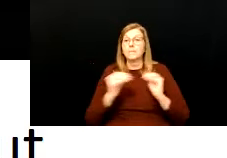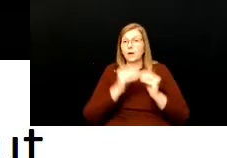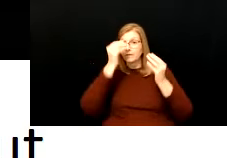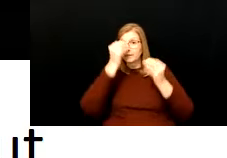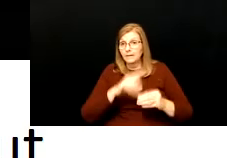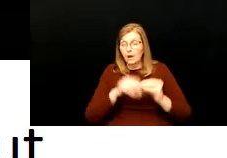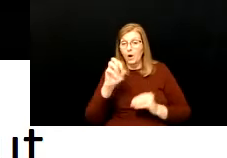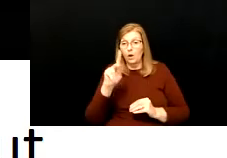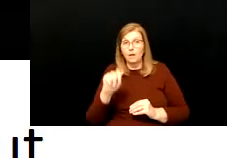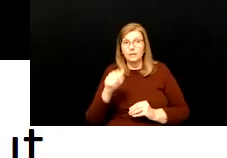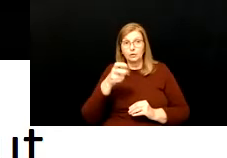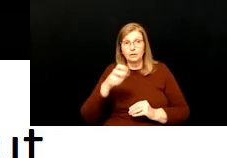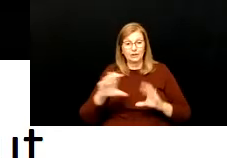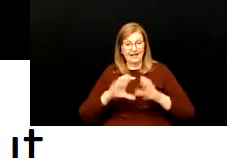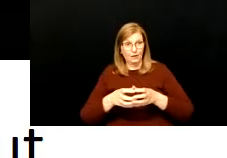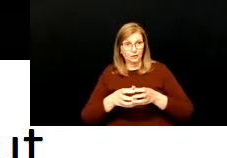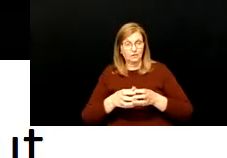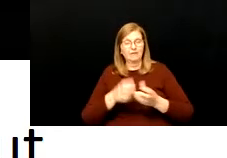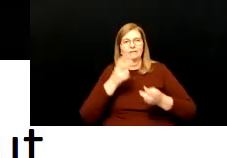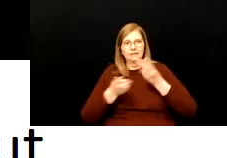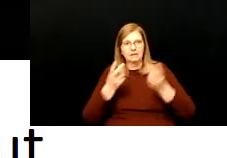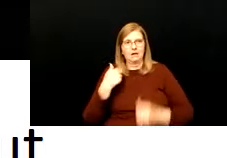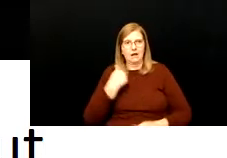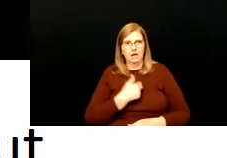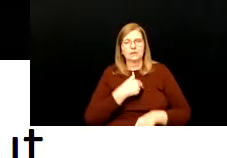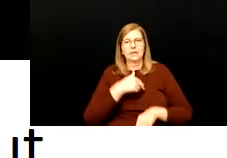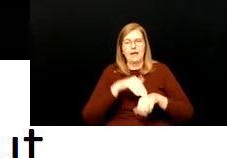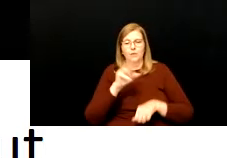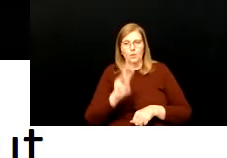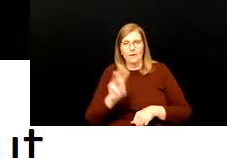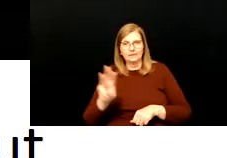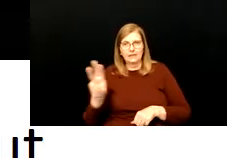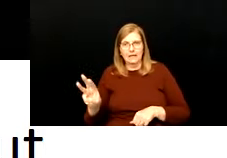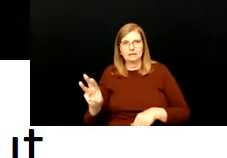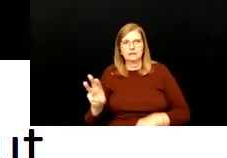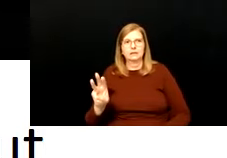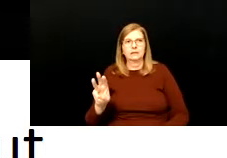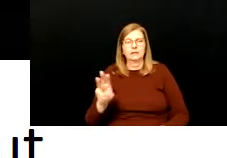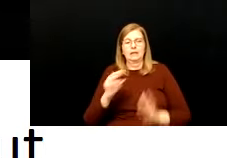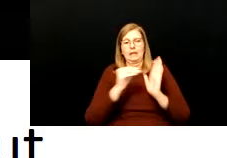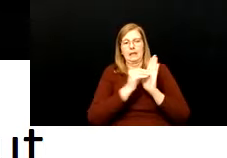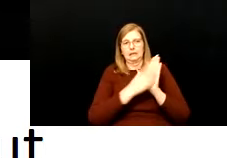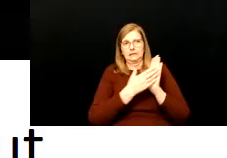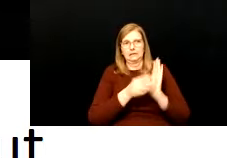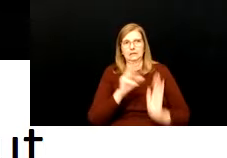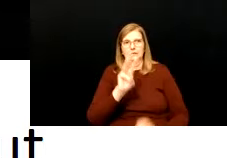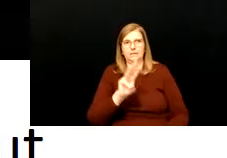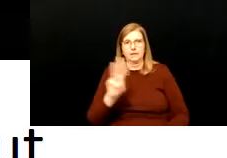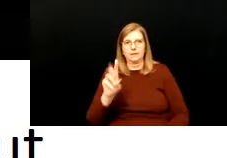Oklahoma Transition Council, please visit us at the website listed,